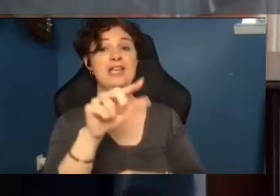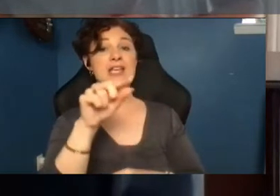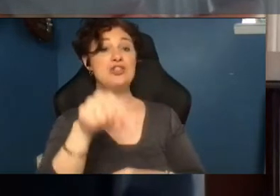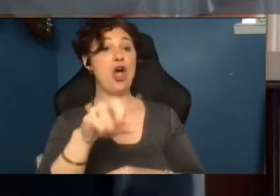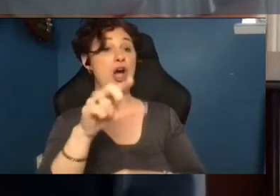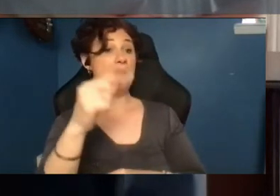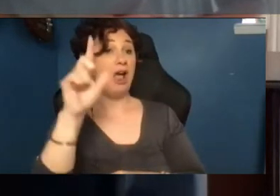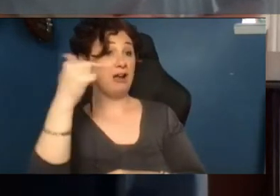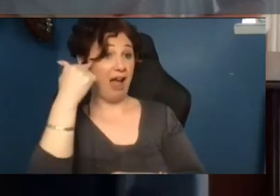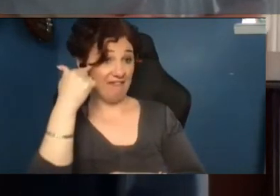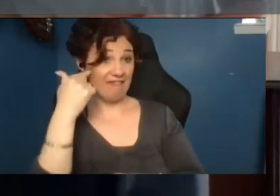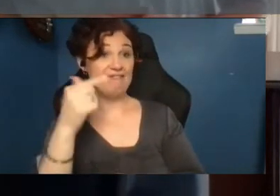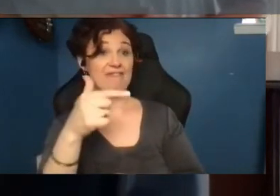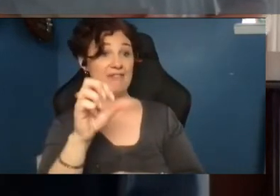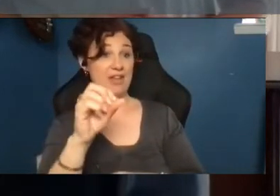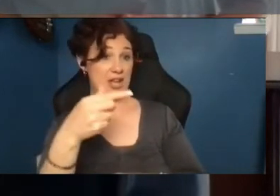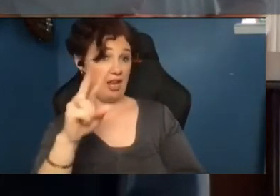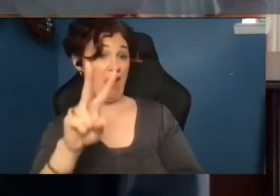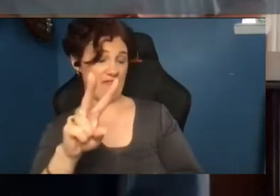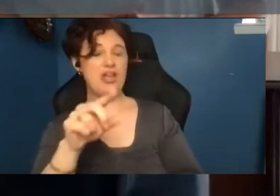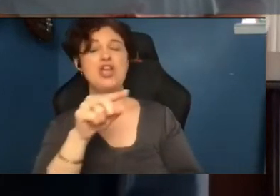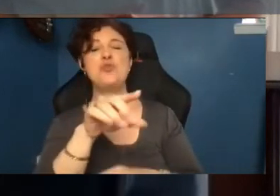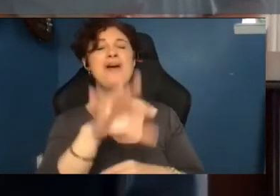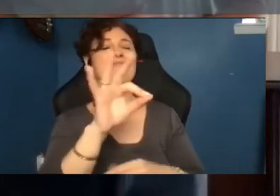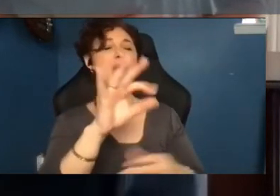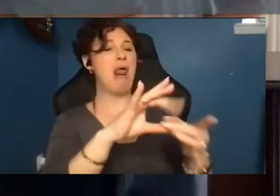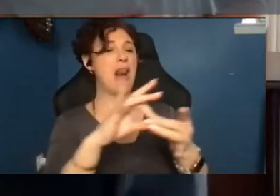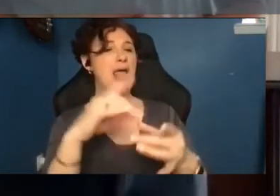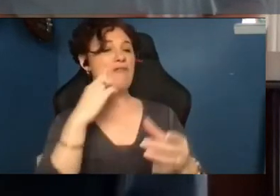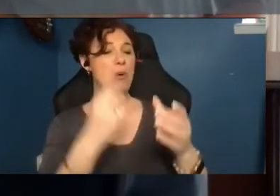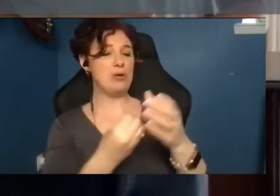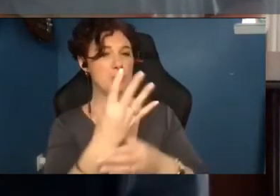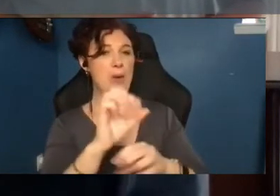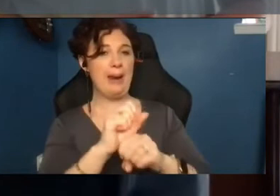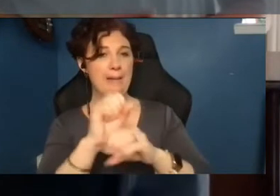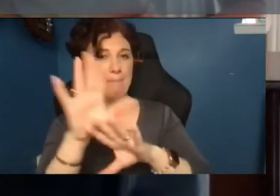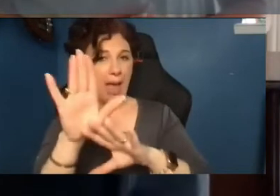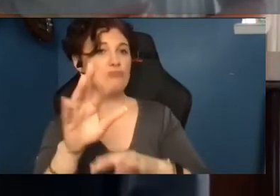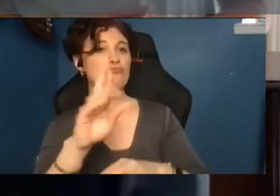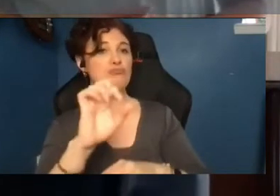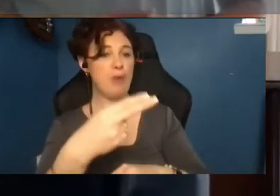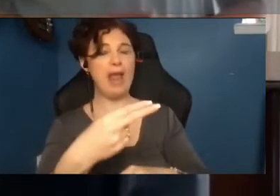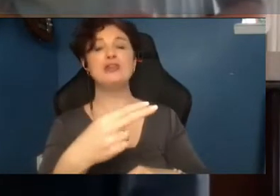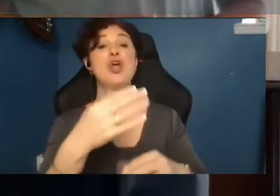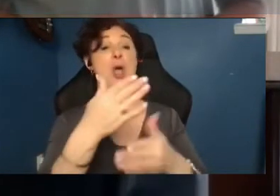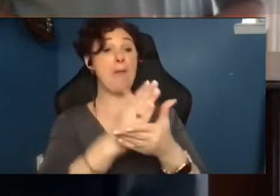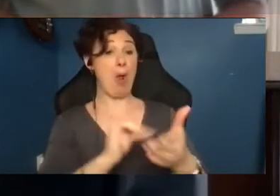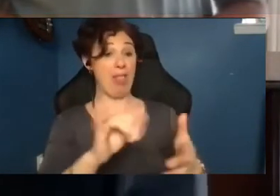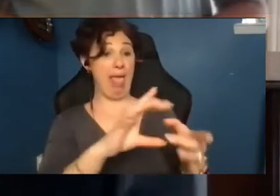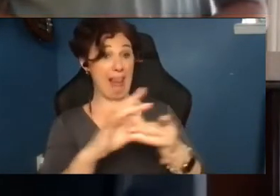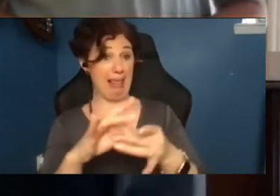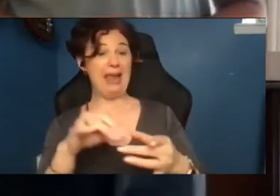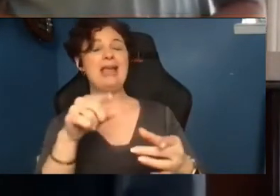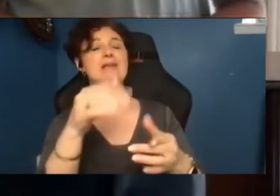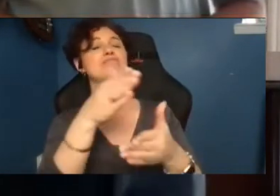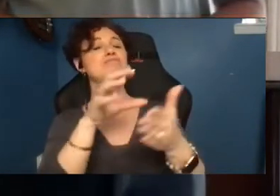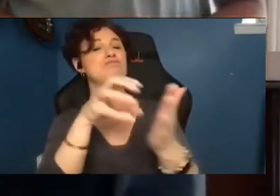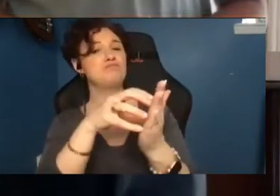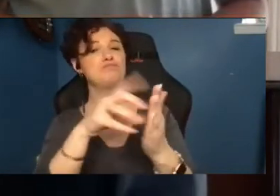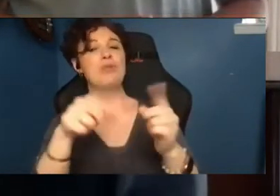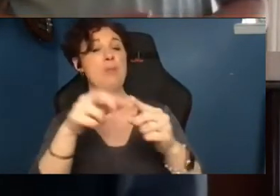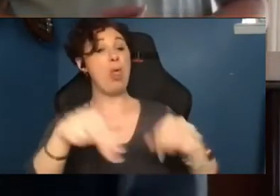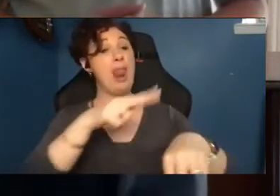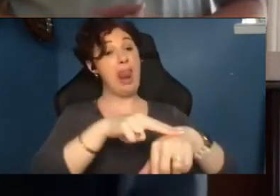parks.nv.gov, that you will find a link for Spring Mountain Ranch. And as a part of that link is a section on both the